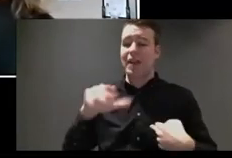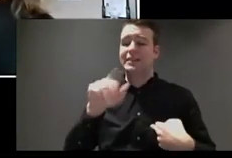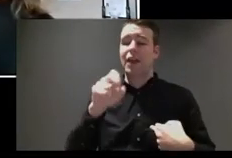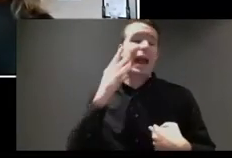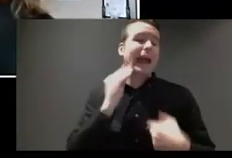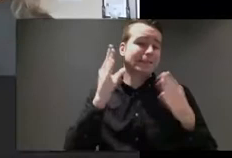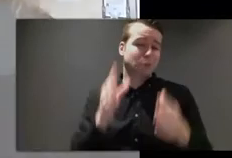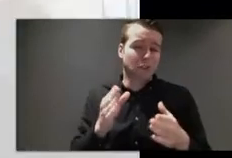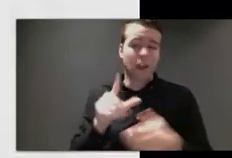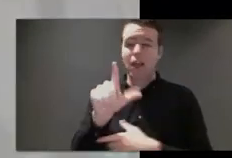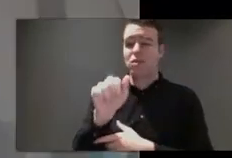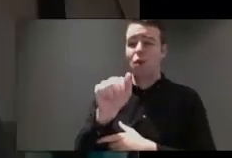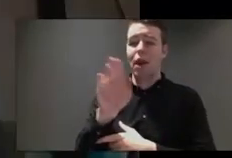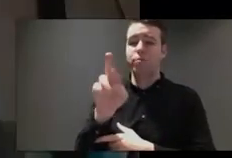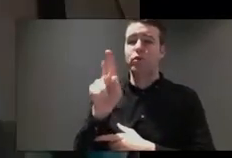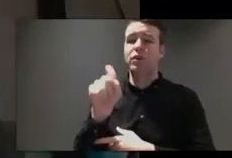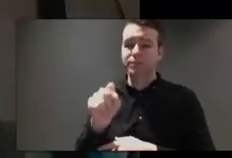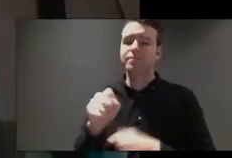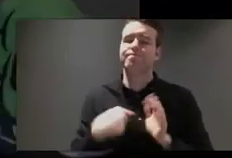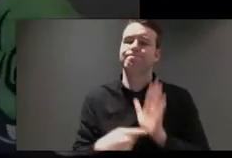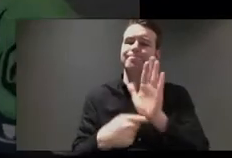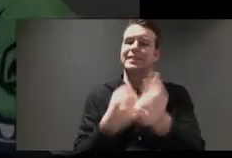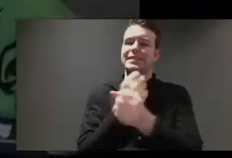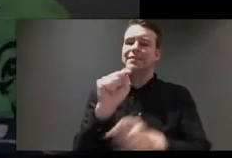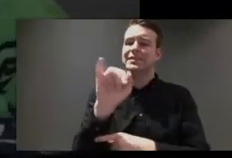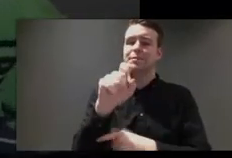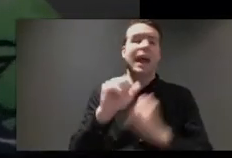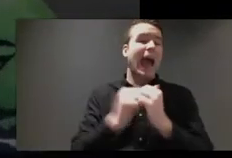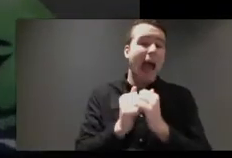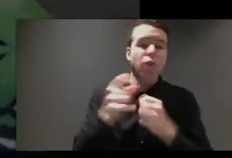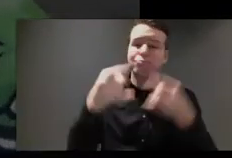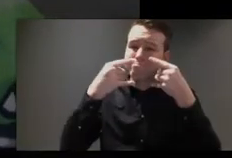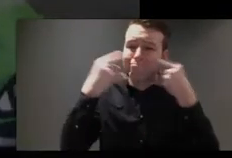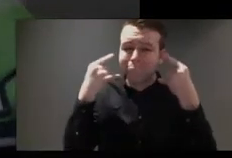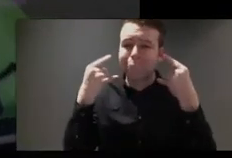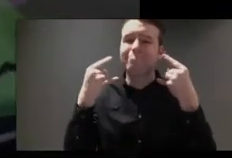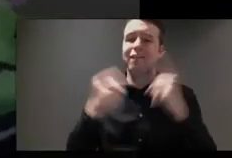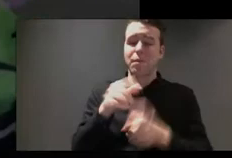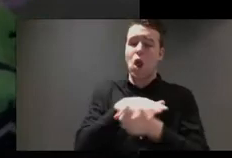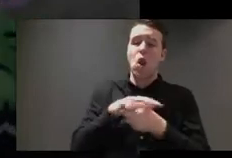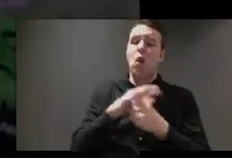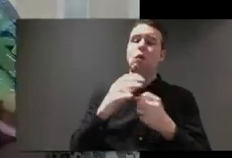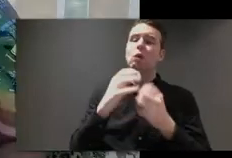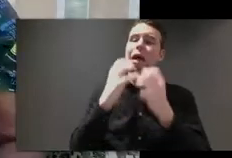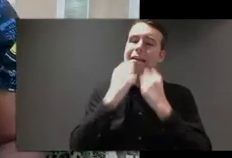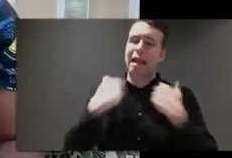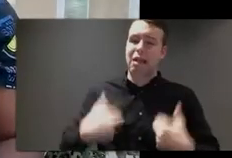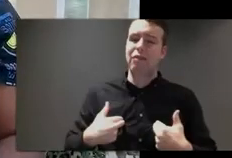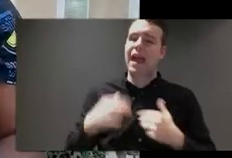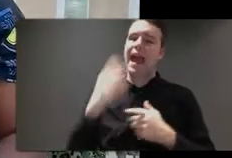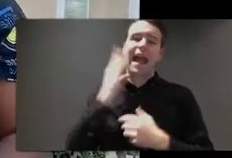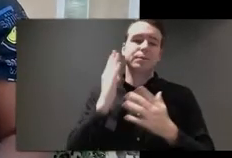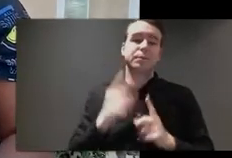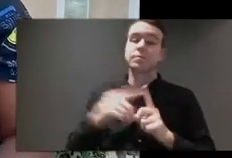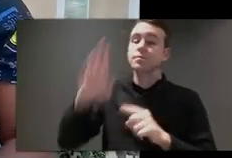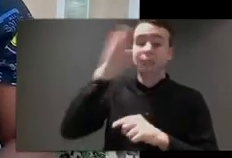Laura Brooks. Here are a few safety tips on how and why you should mask up from a local healthcare expert. Hi, my